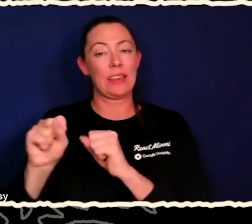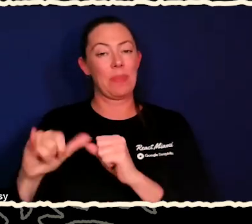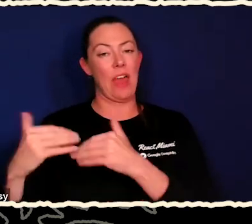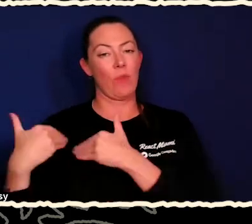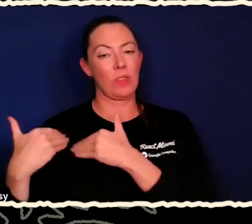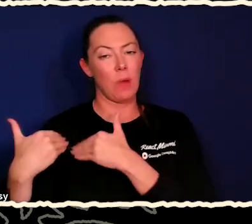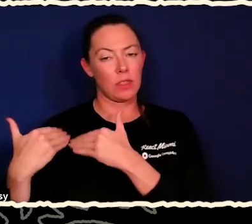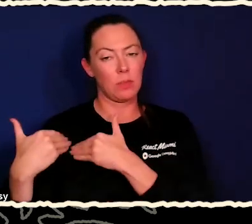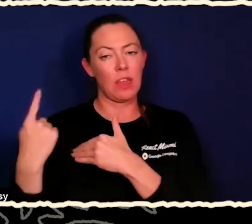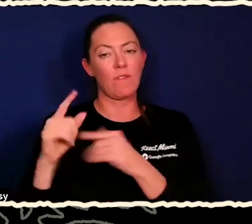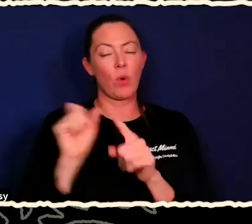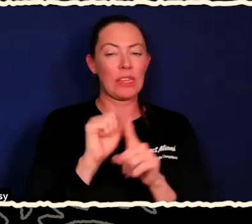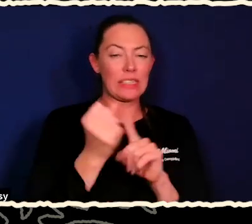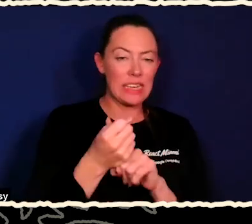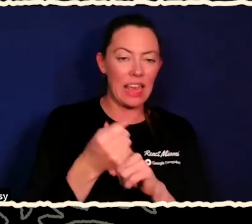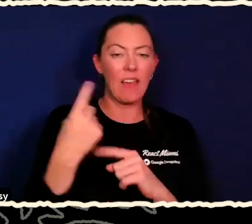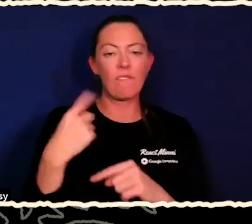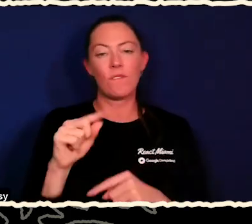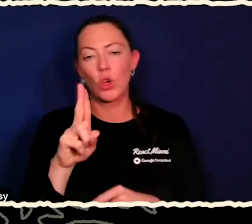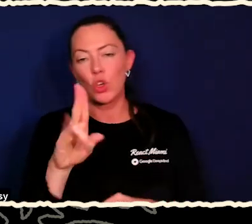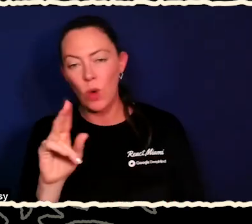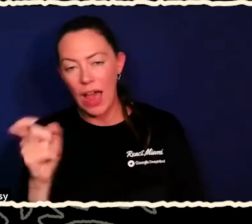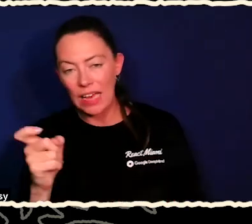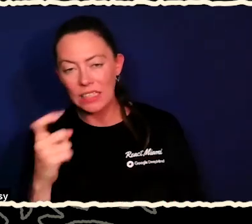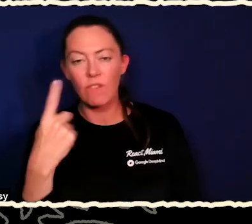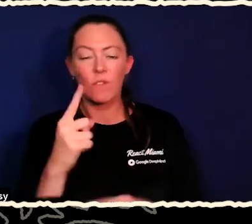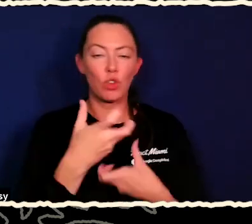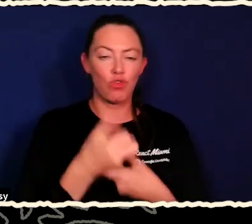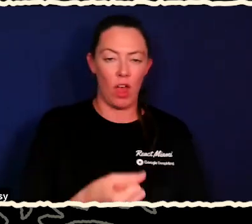state, for UX, and for trust.